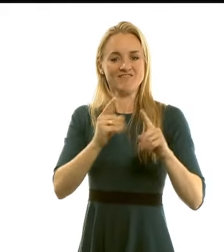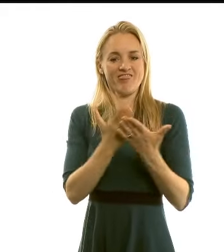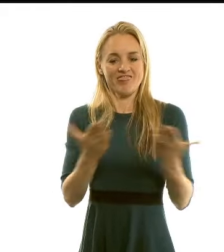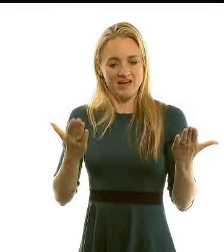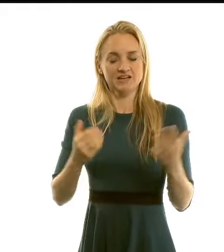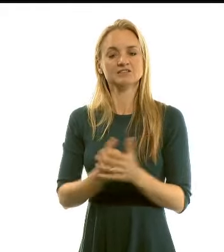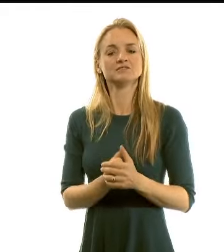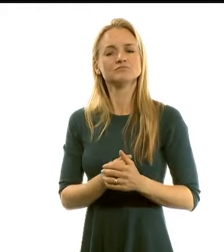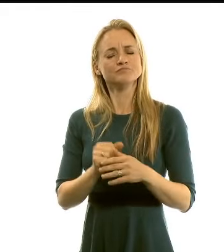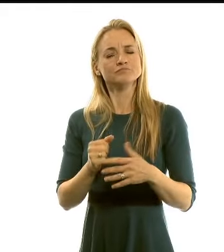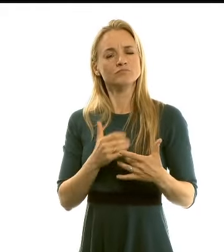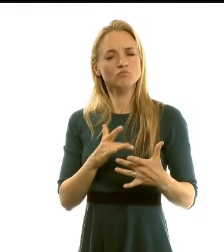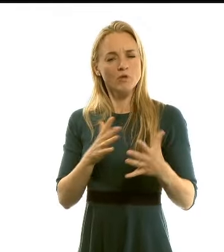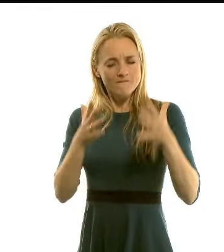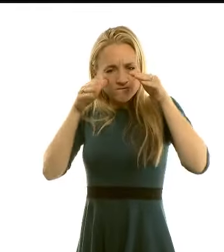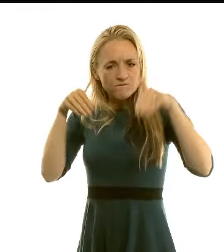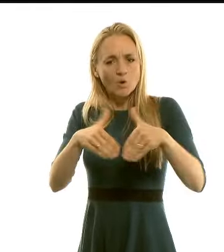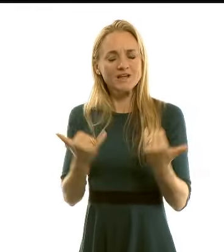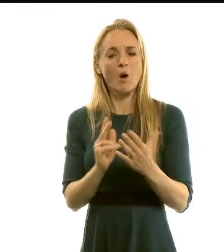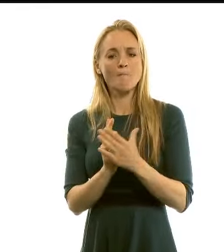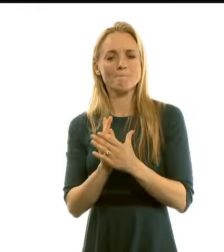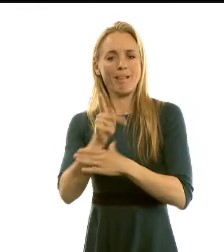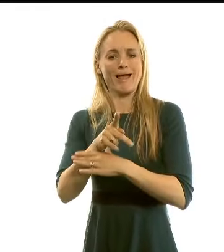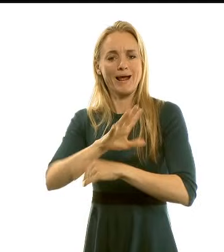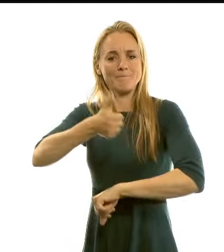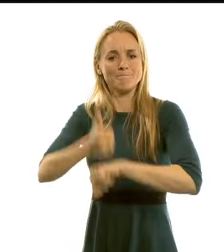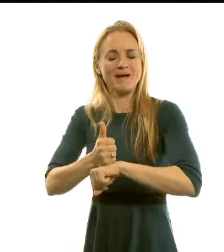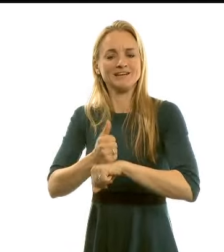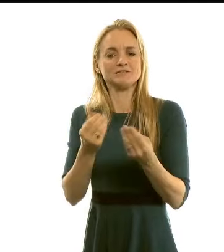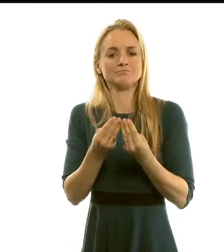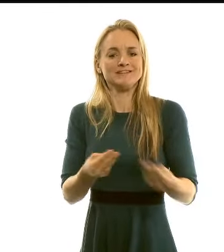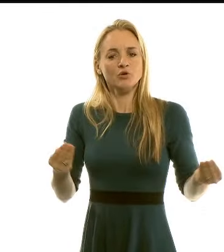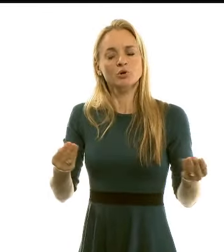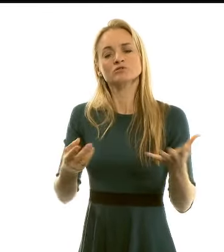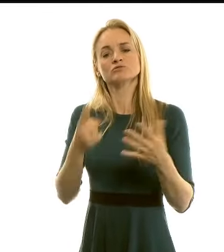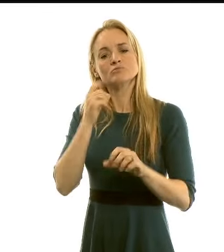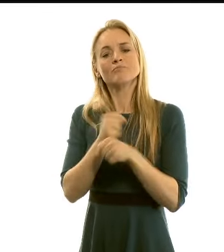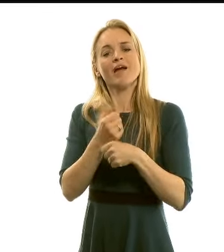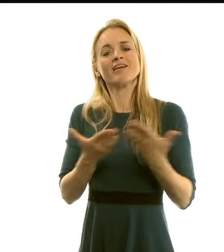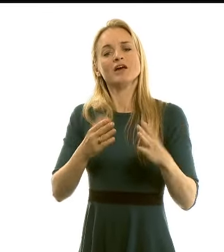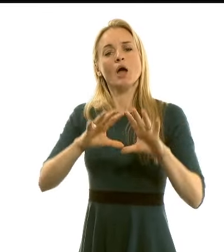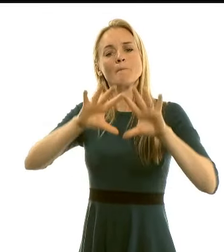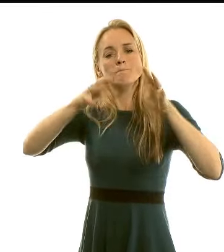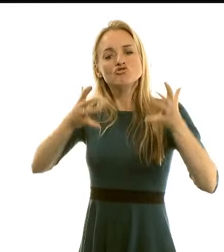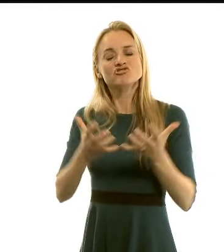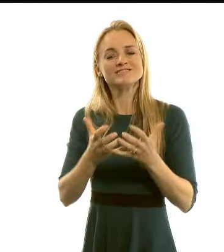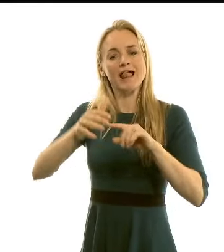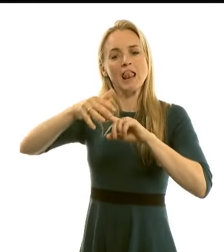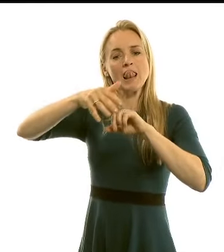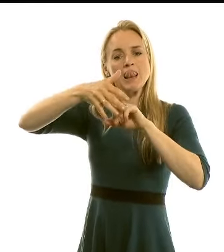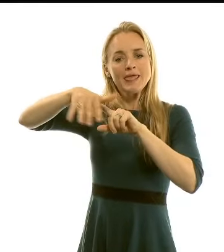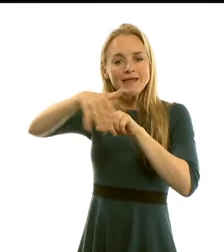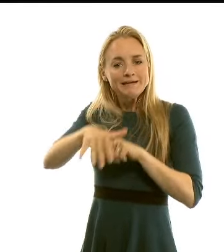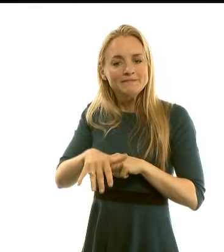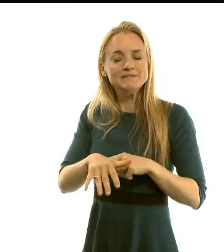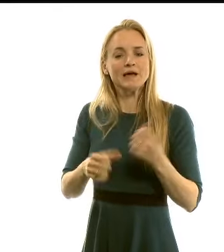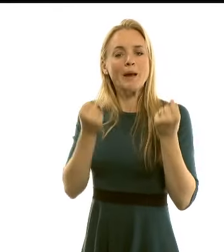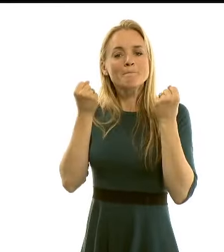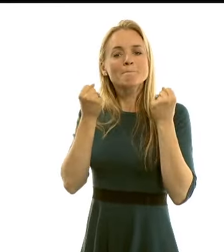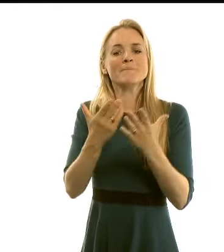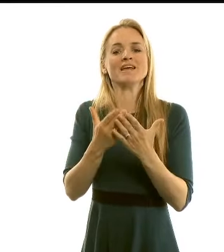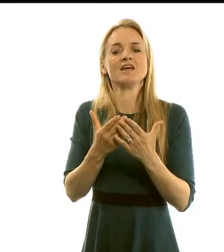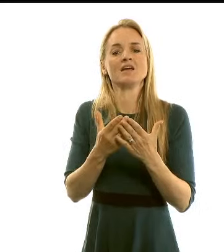plant-based materials used to create LEGO botanical pieces such as bushes, leaves, and many minifigure accessories. Now, half